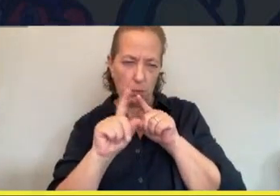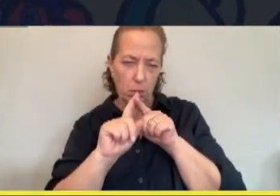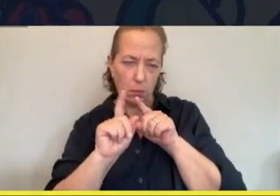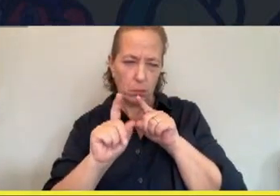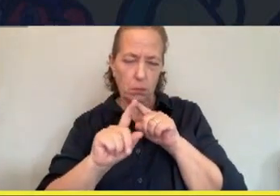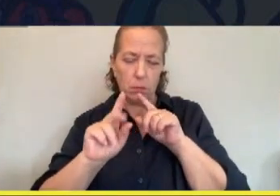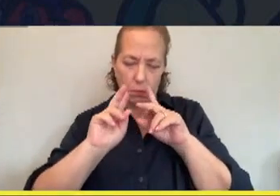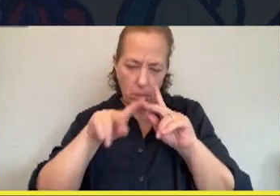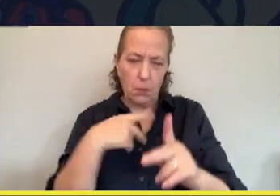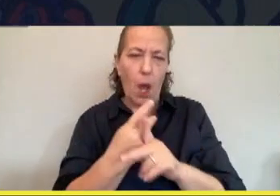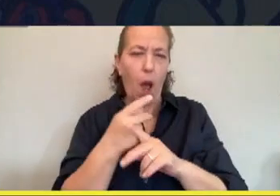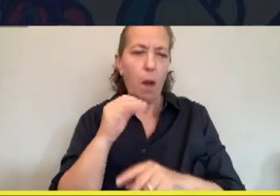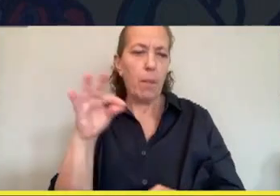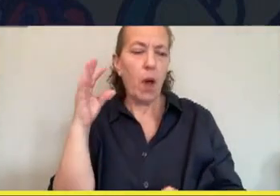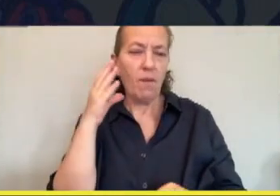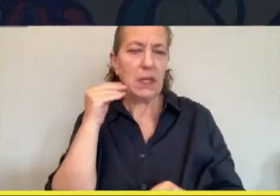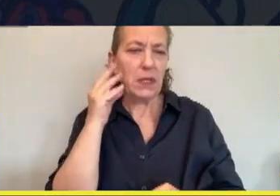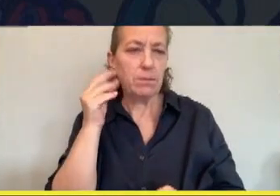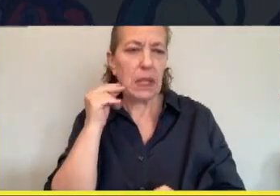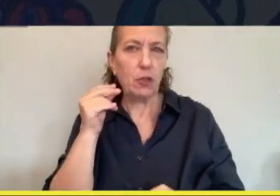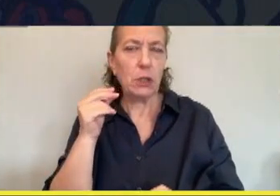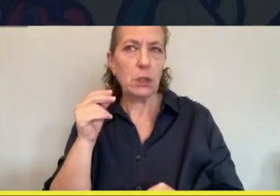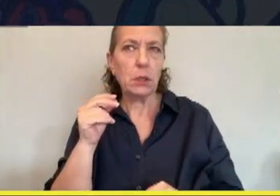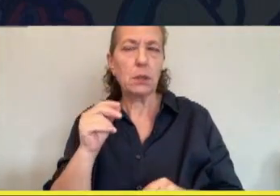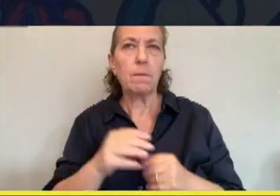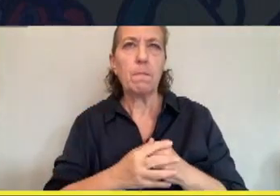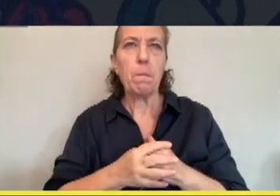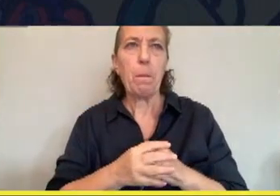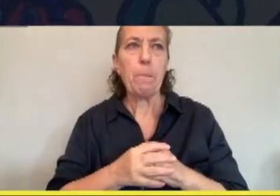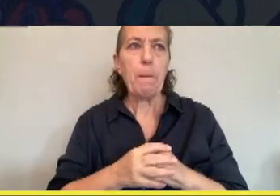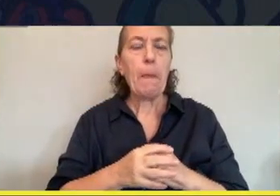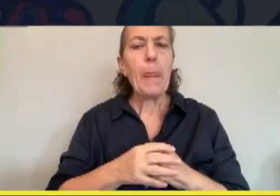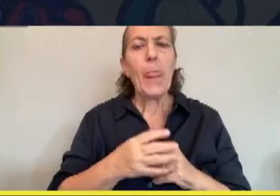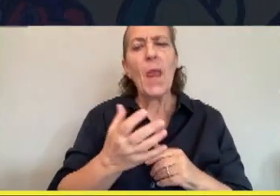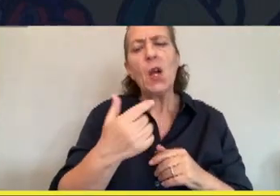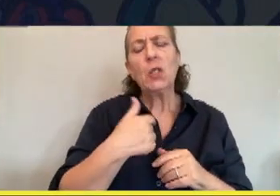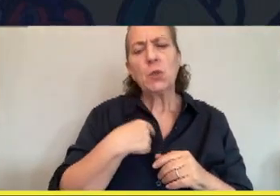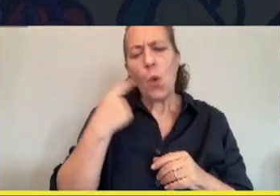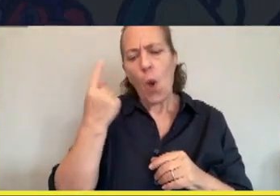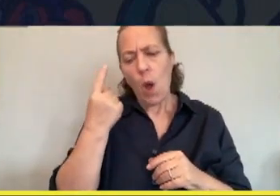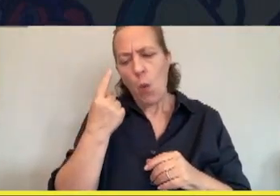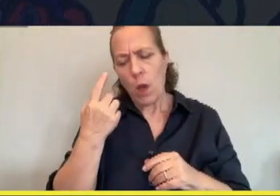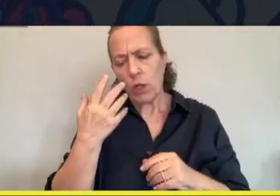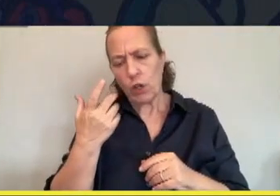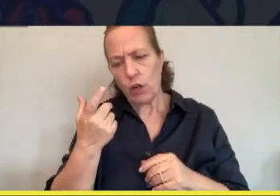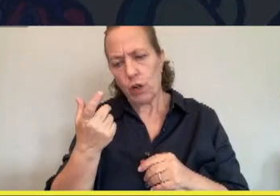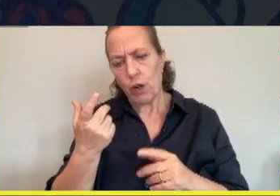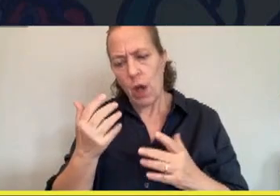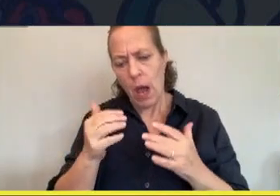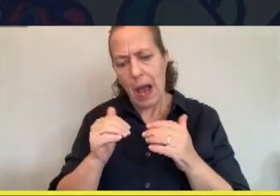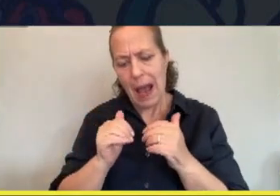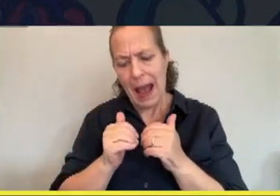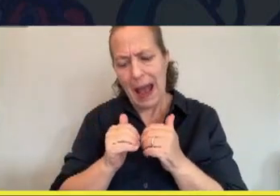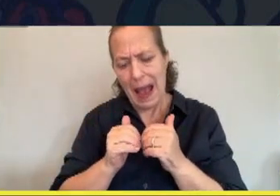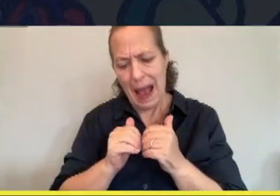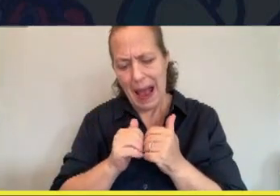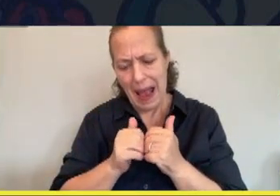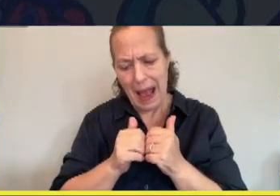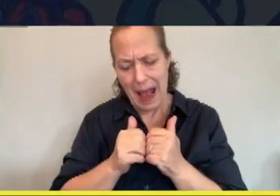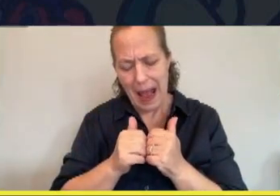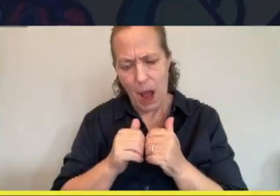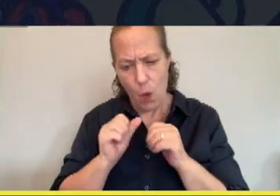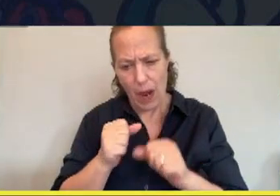trying to discuss. And so I wonder, how do we make sure that disability policy